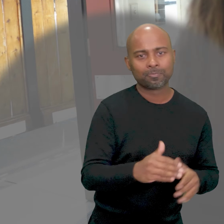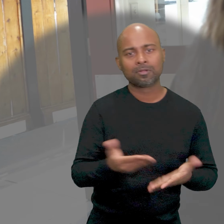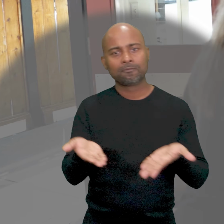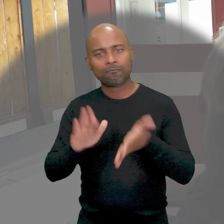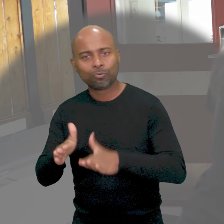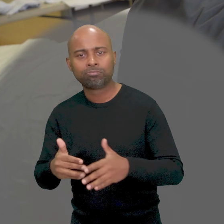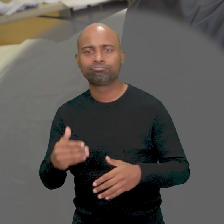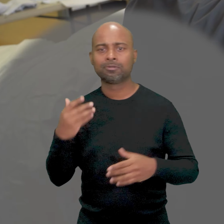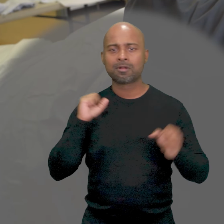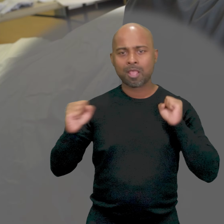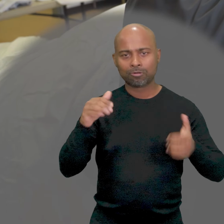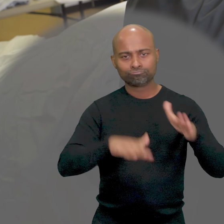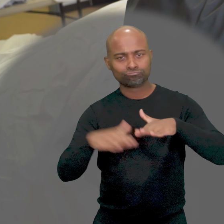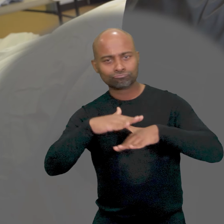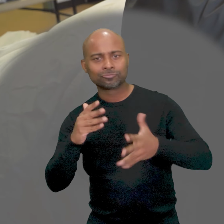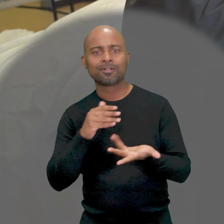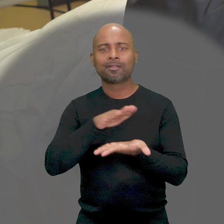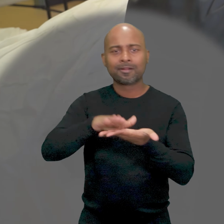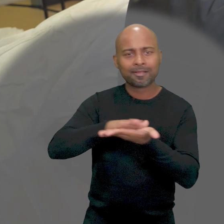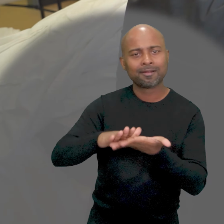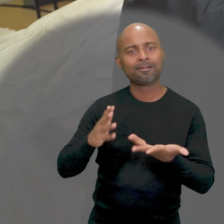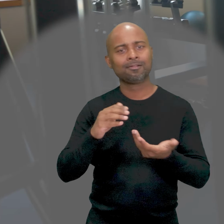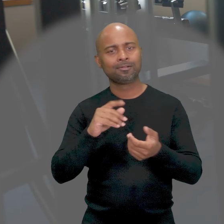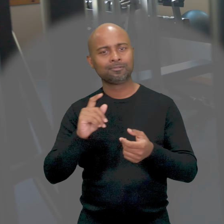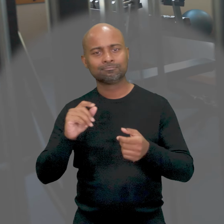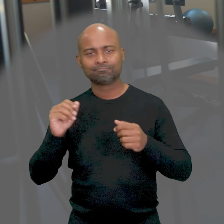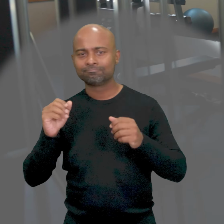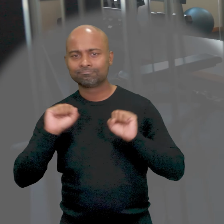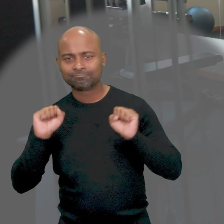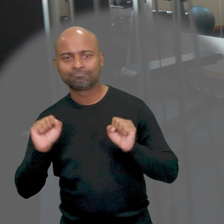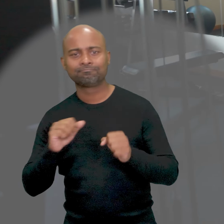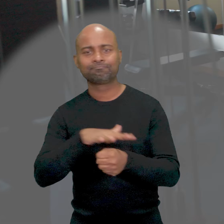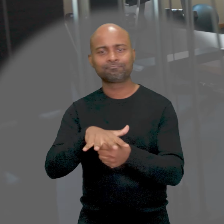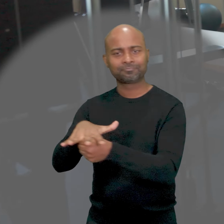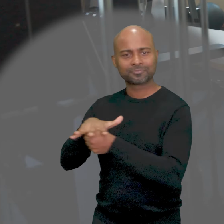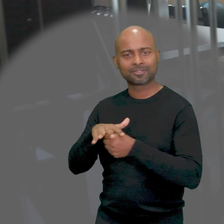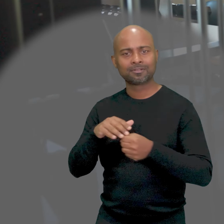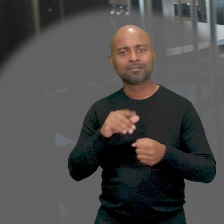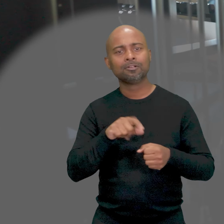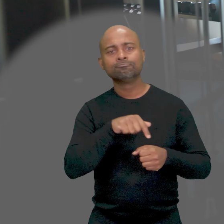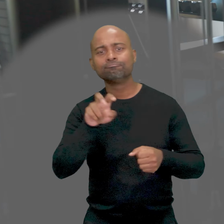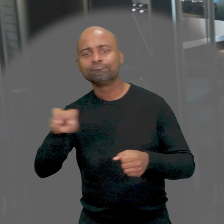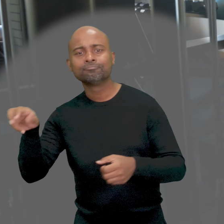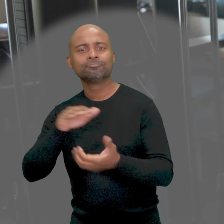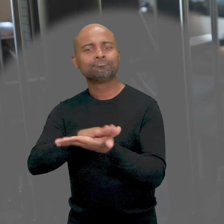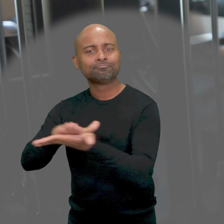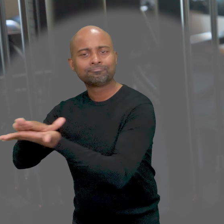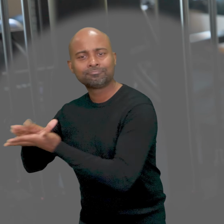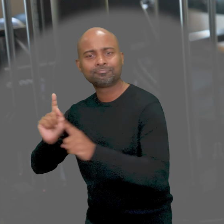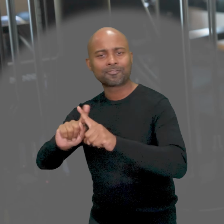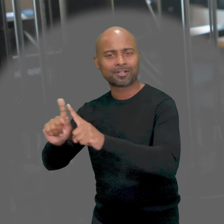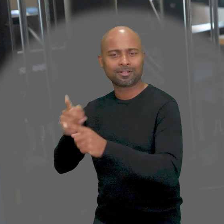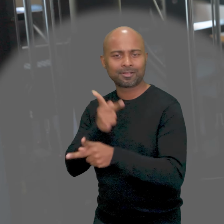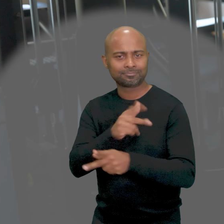room, folding and stacking towels, cleaning the lobby and cleaning the workout rooms. So she goes around to the different